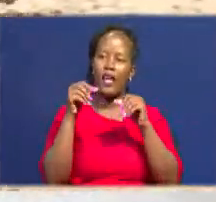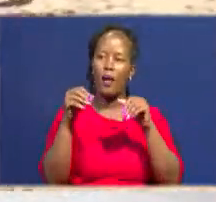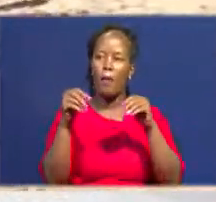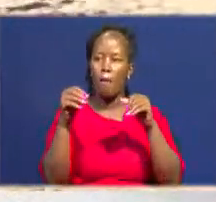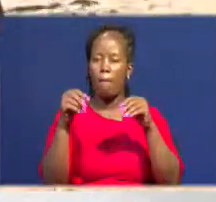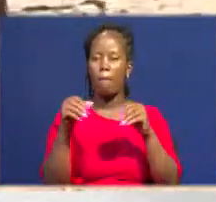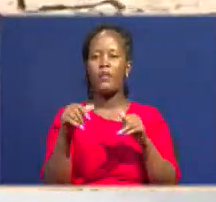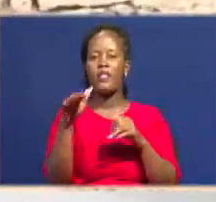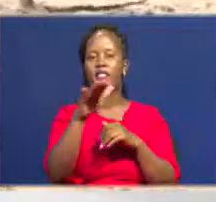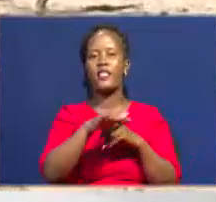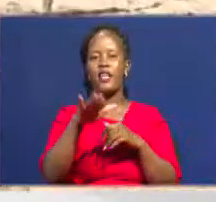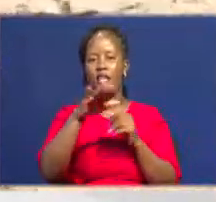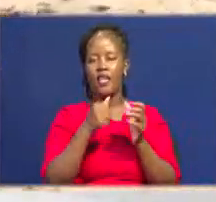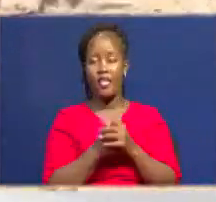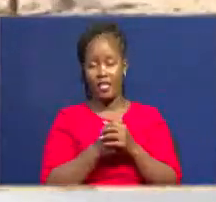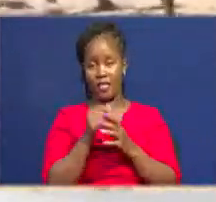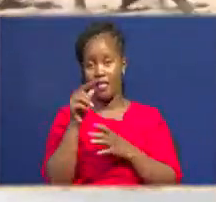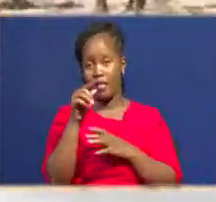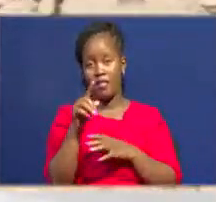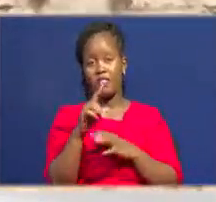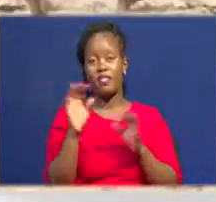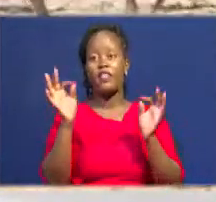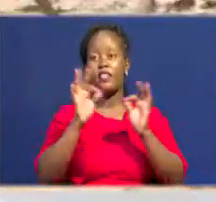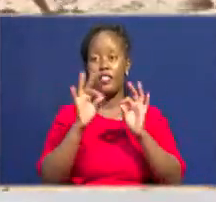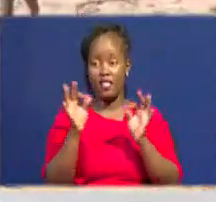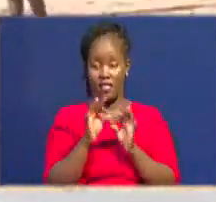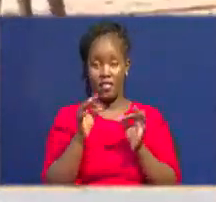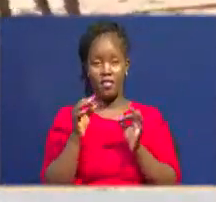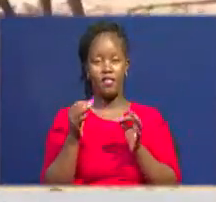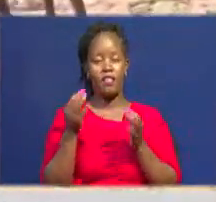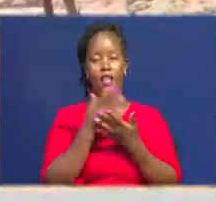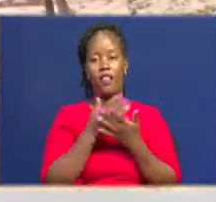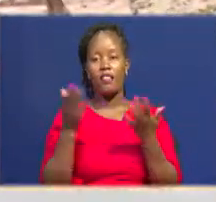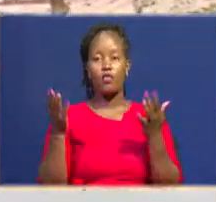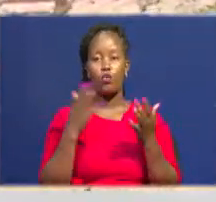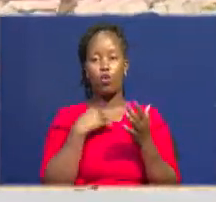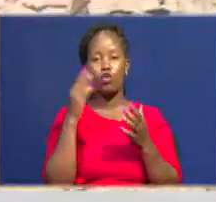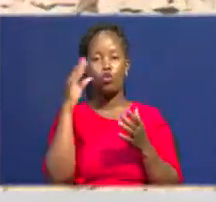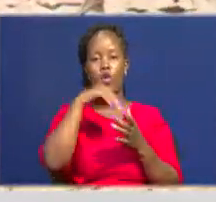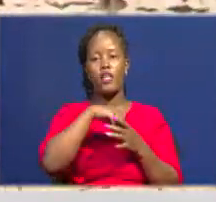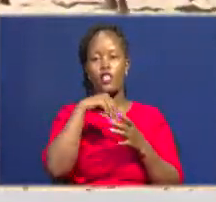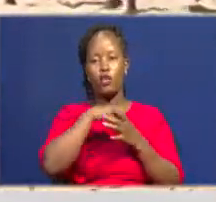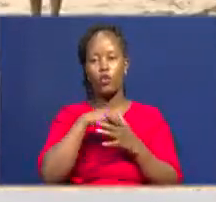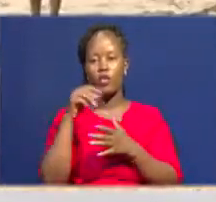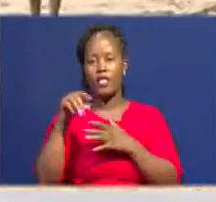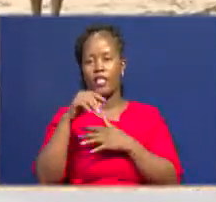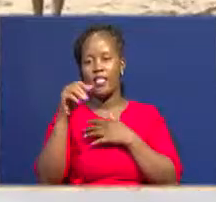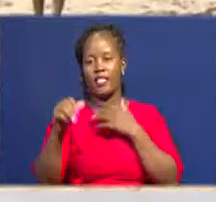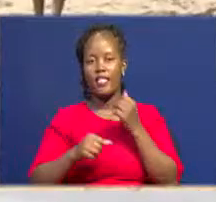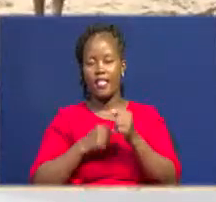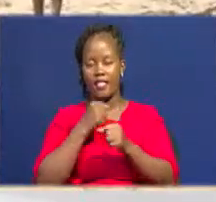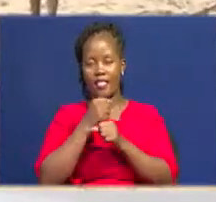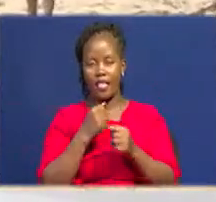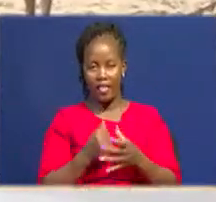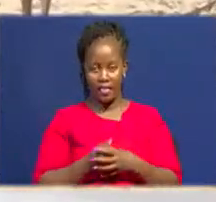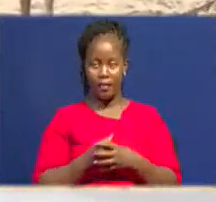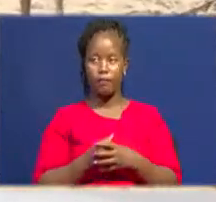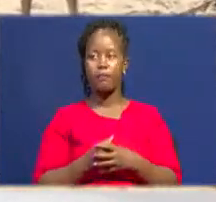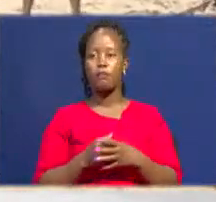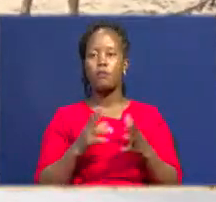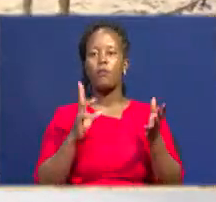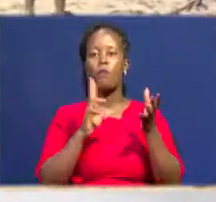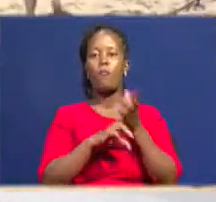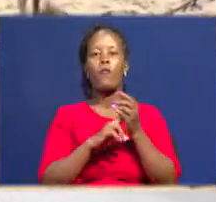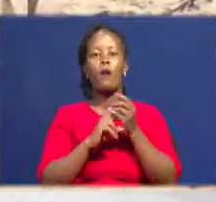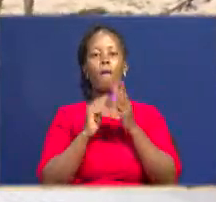the interesting bit that we'd like to to include in this event. One of the key partners you have